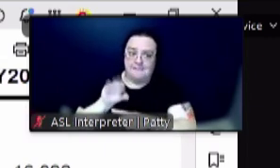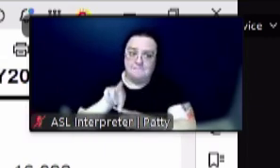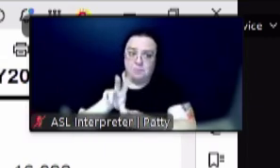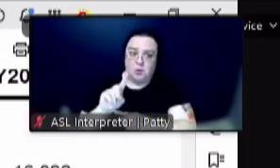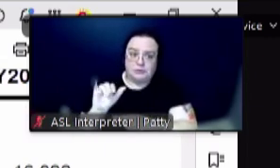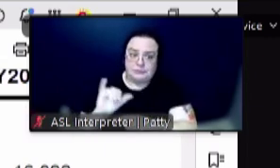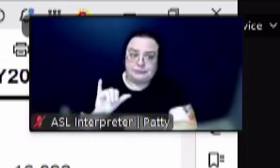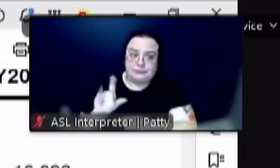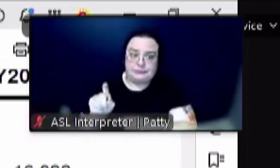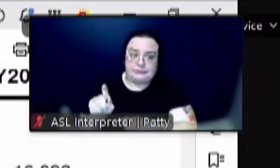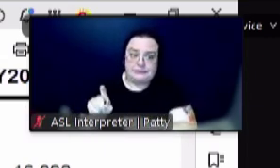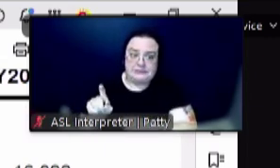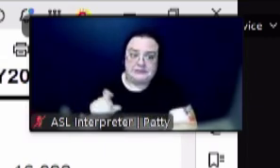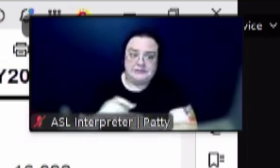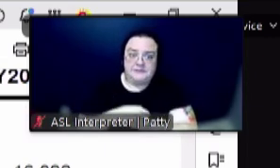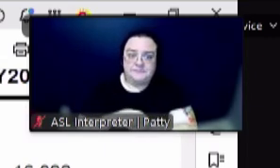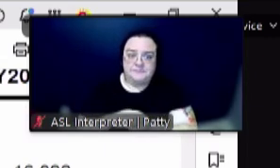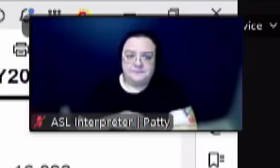Yeah, but